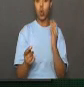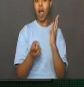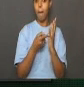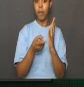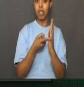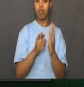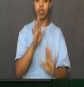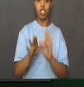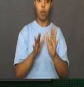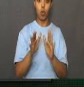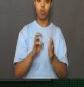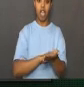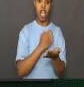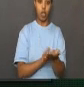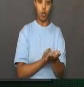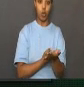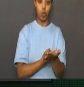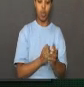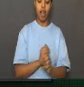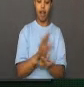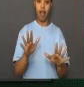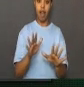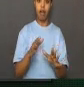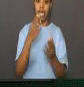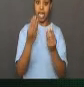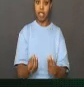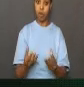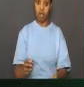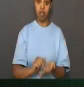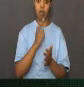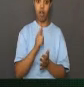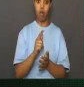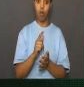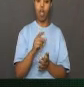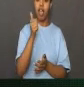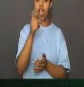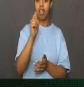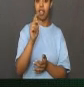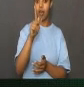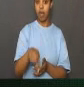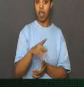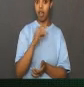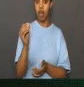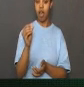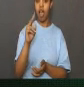energy is released step by step as ATP